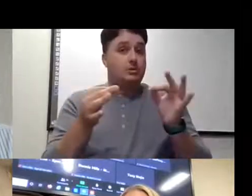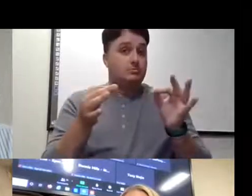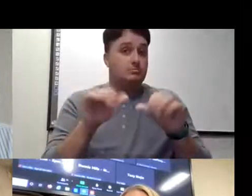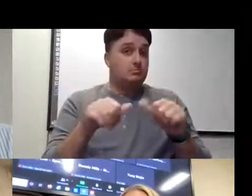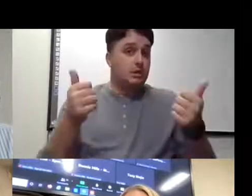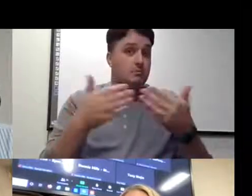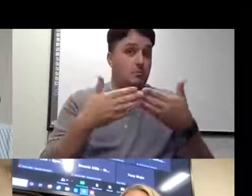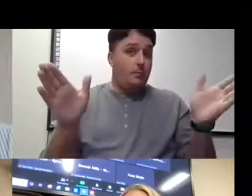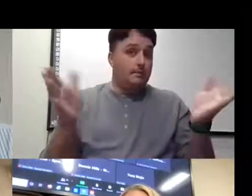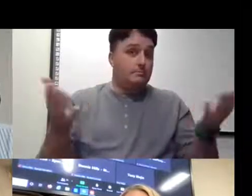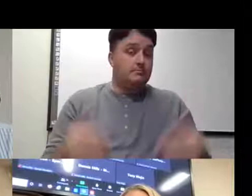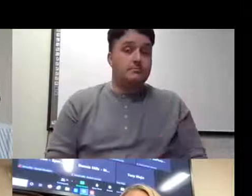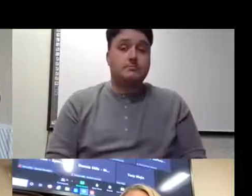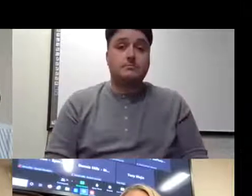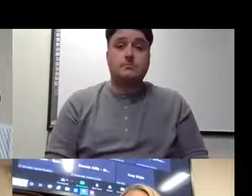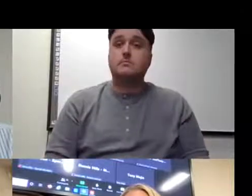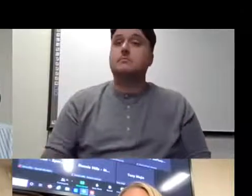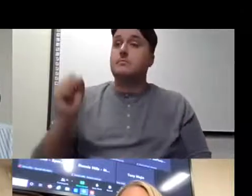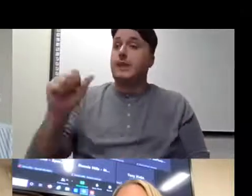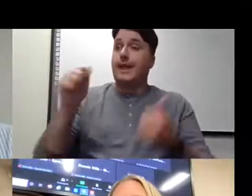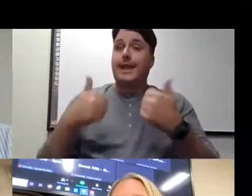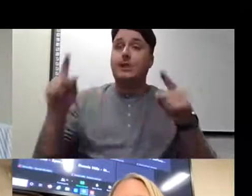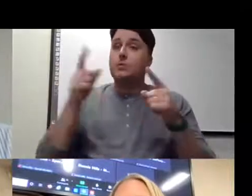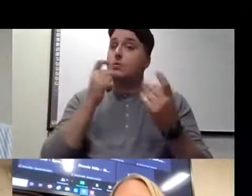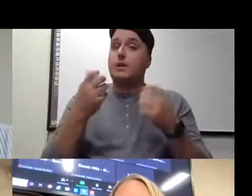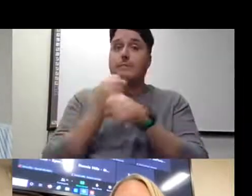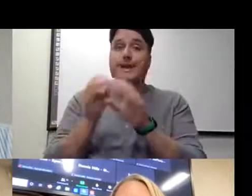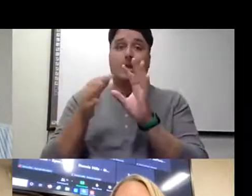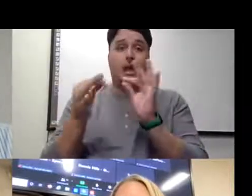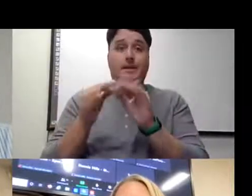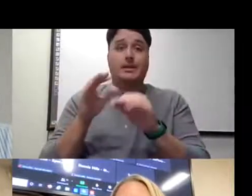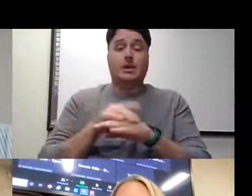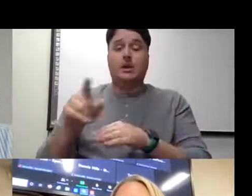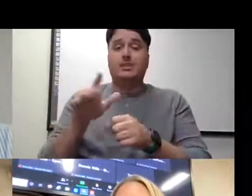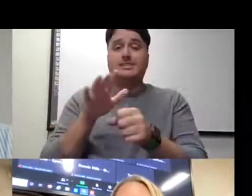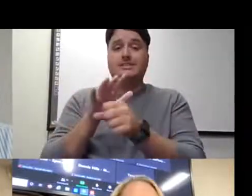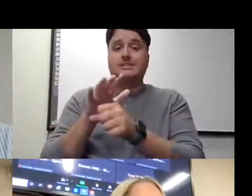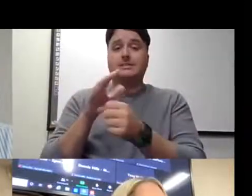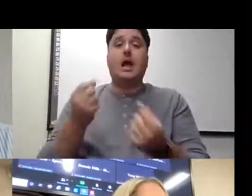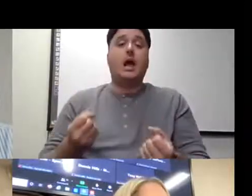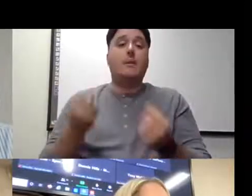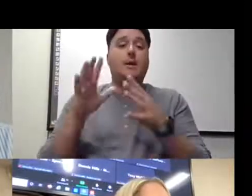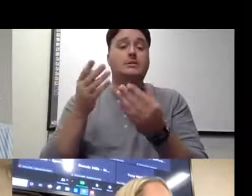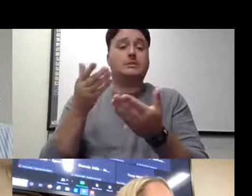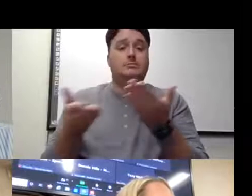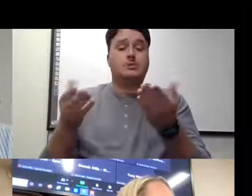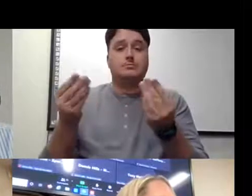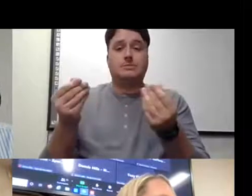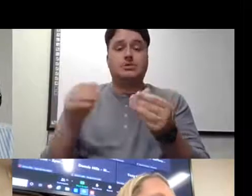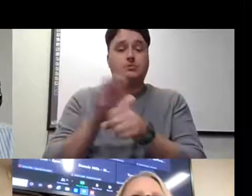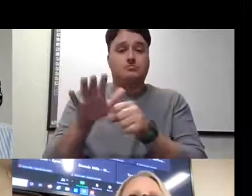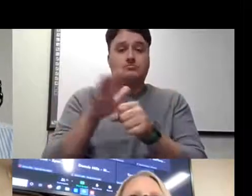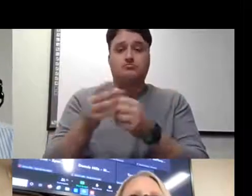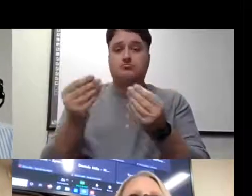please? Yes, anybody who would like to make comment on the sufficiency of instructional materials, please use the raise your